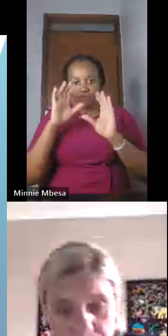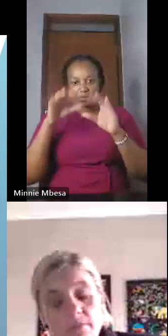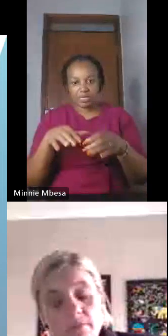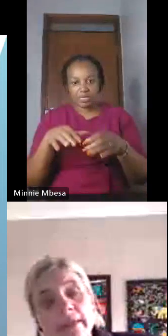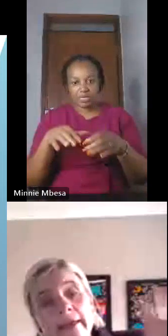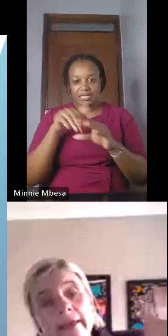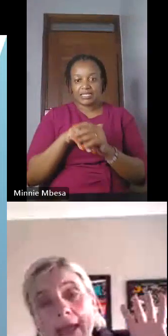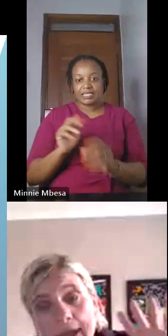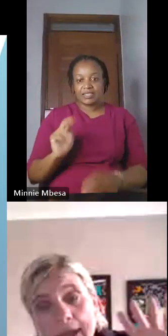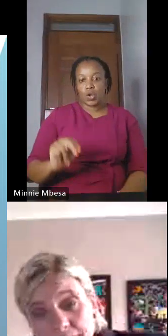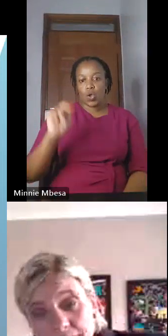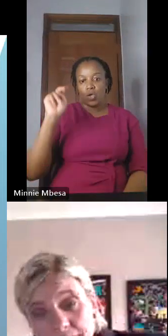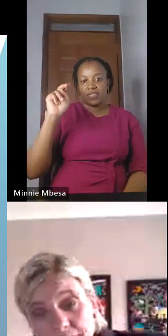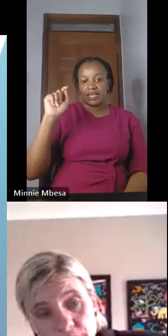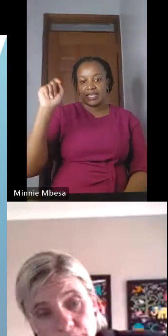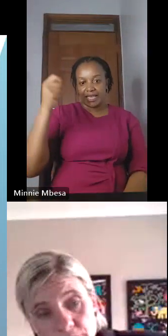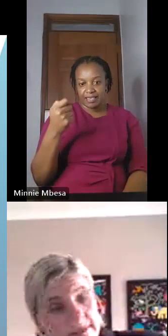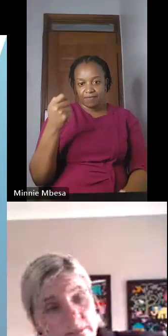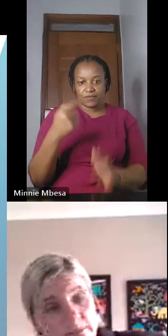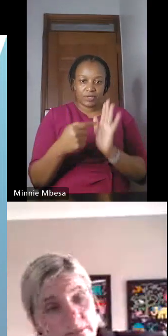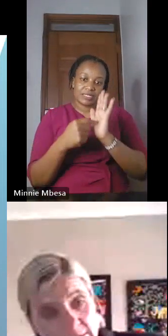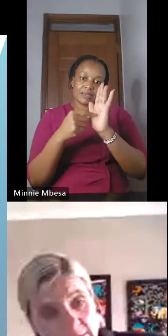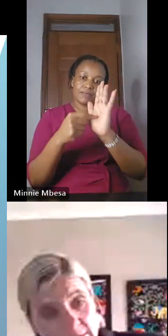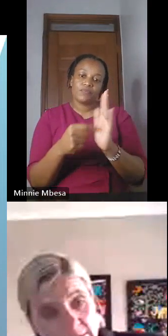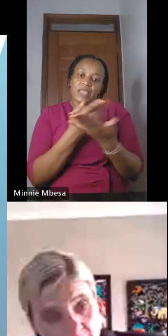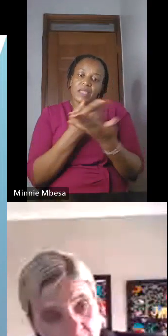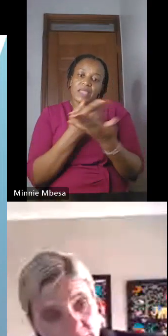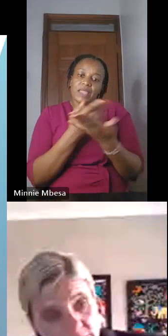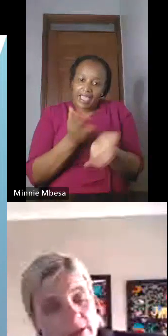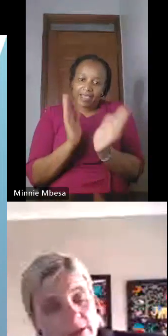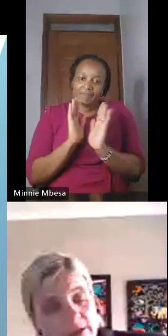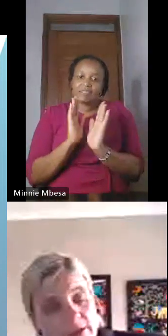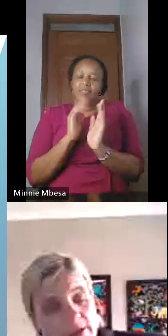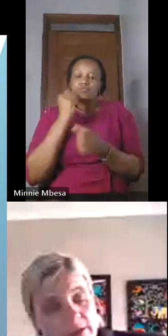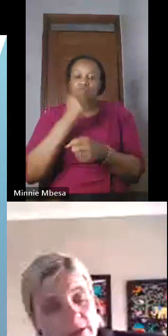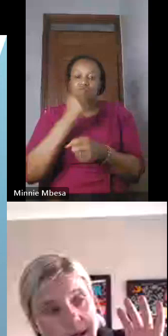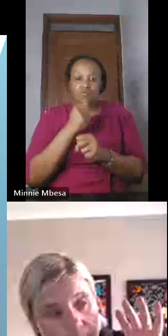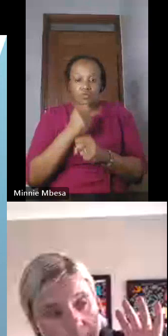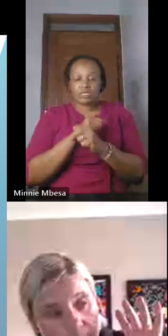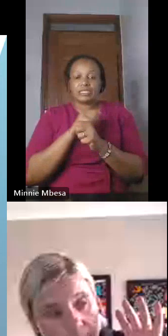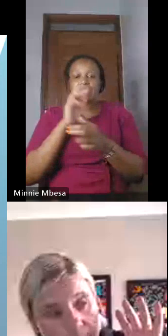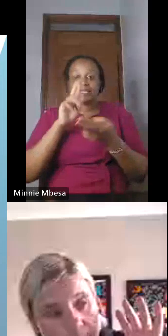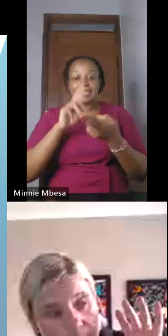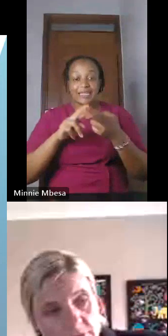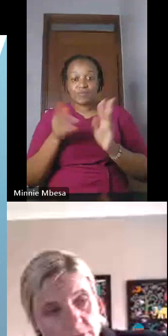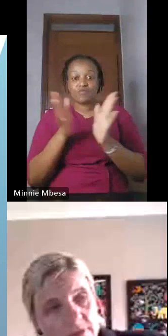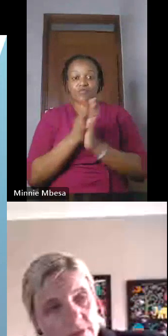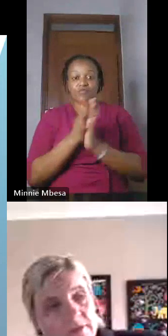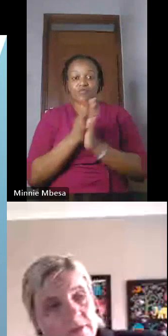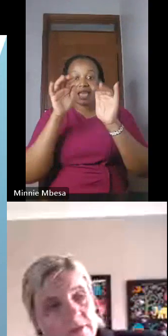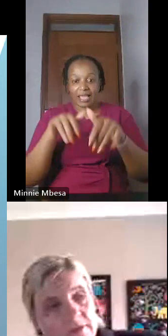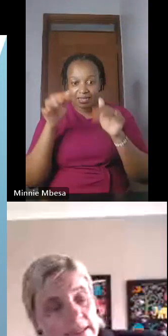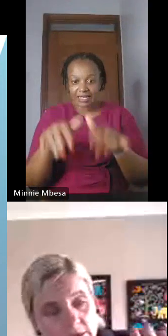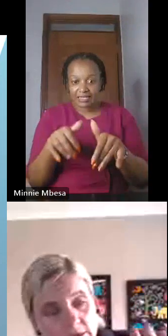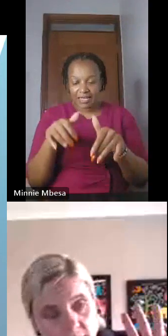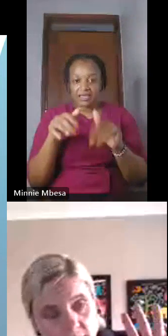example, everything you do is related to agriculture, and it's all agricultural